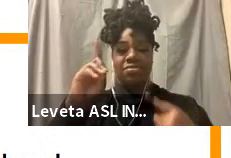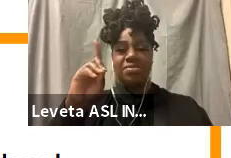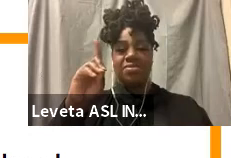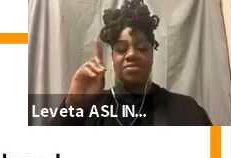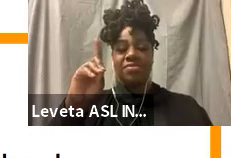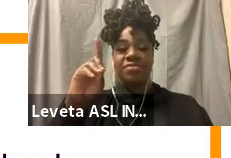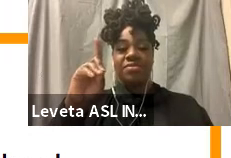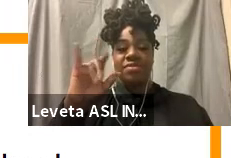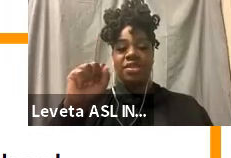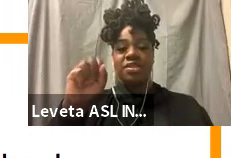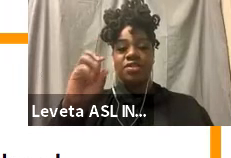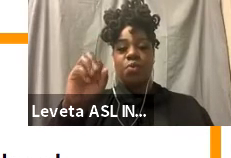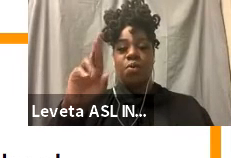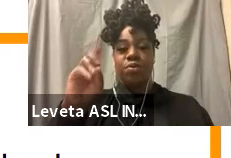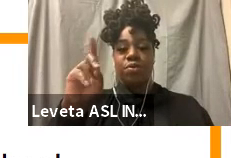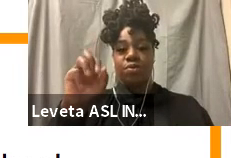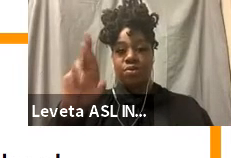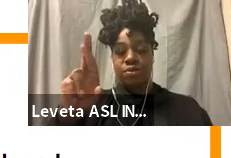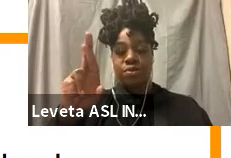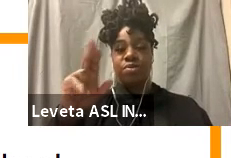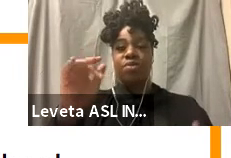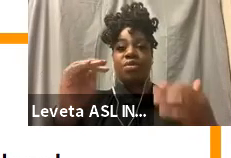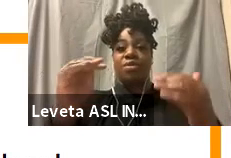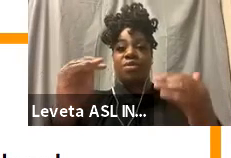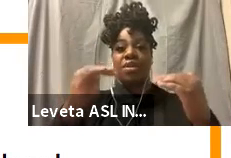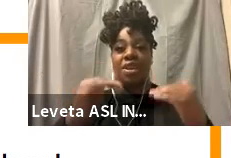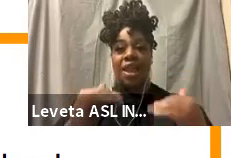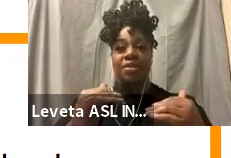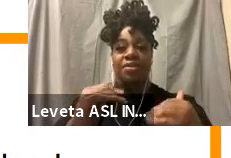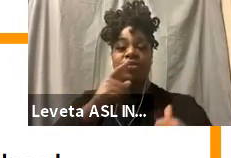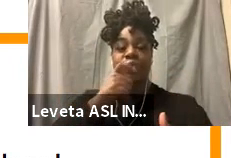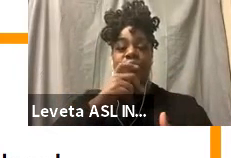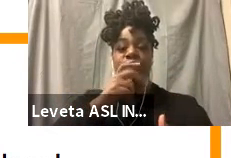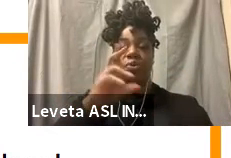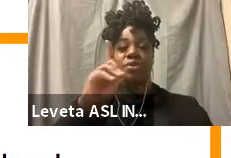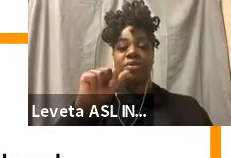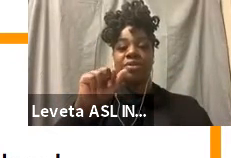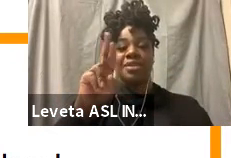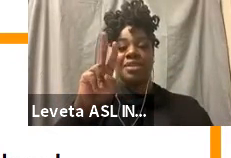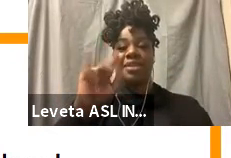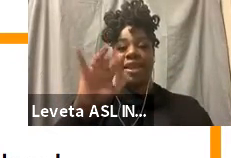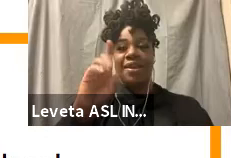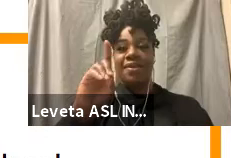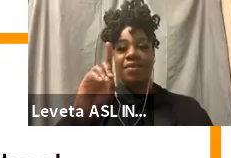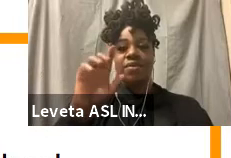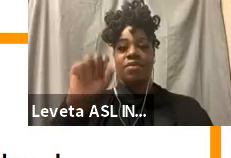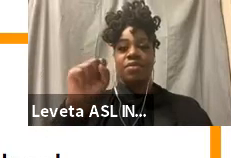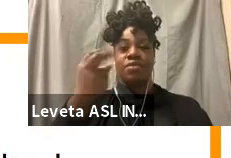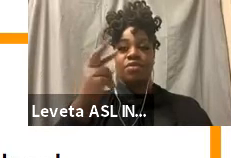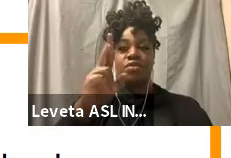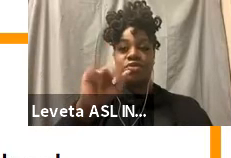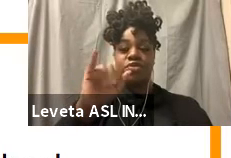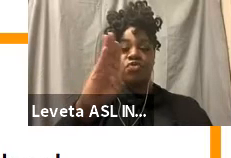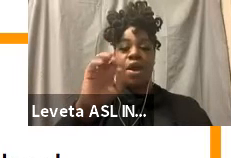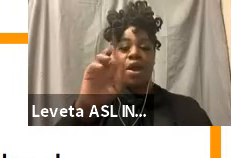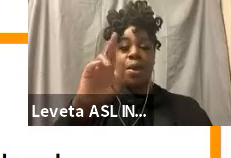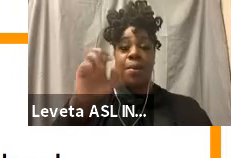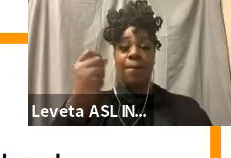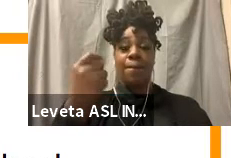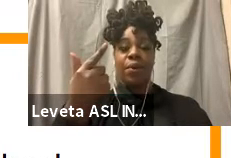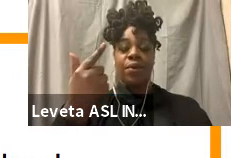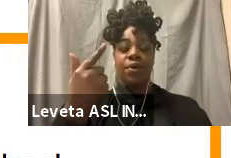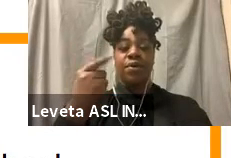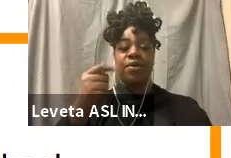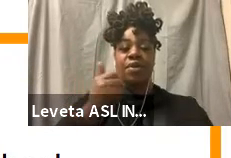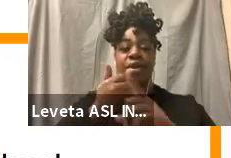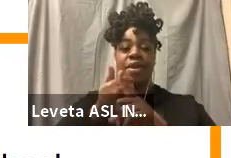And next up, I'm pleased to introduce Dr. David Schreiberg, who's a school psychologist and